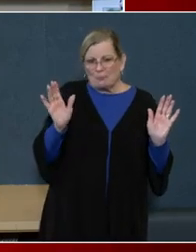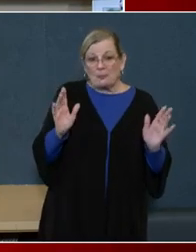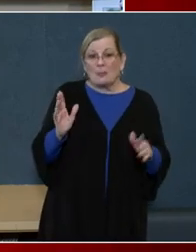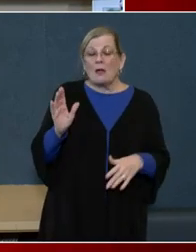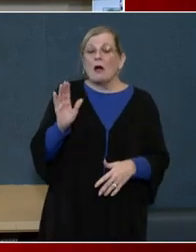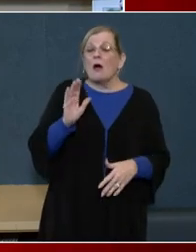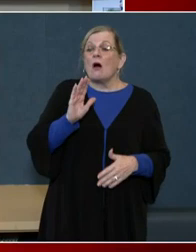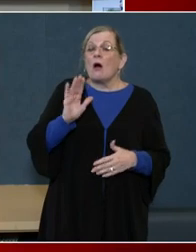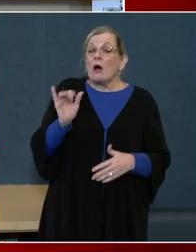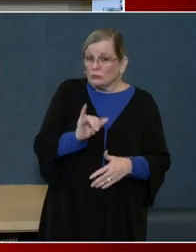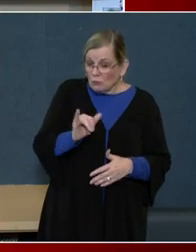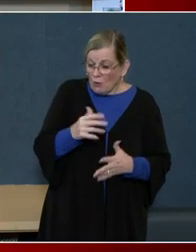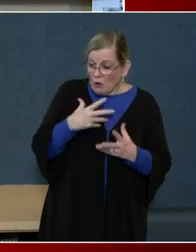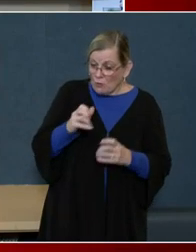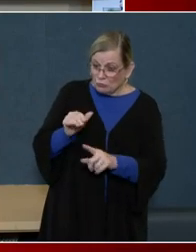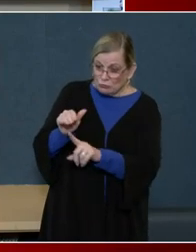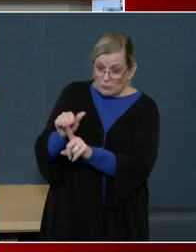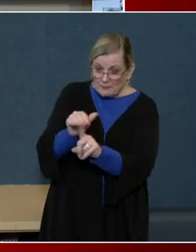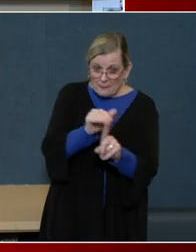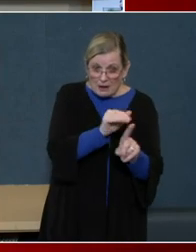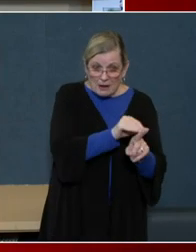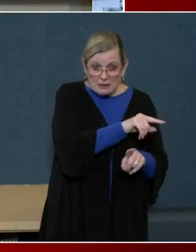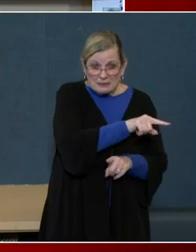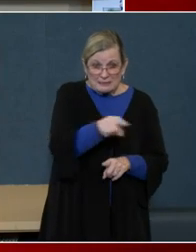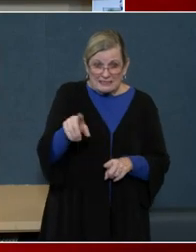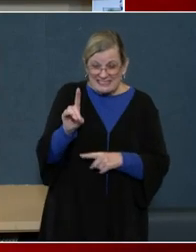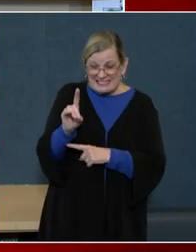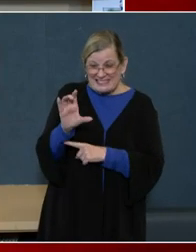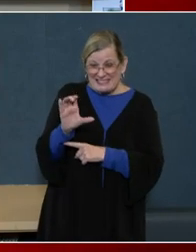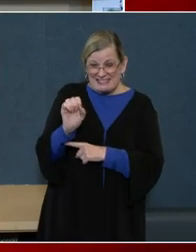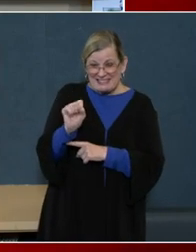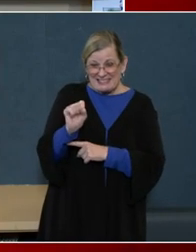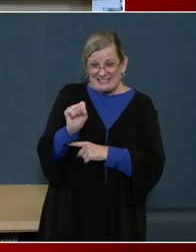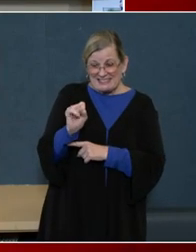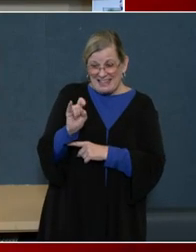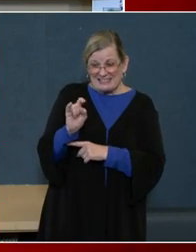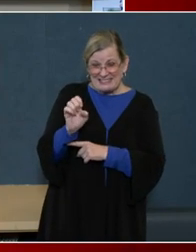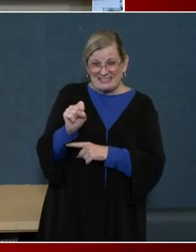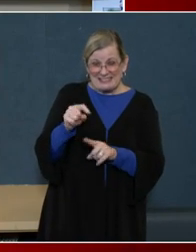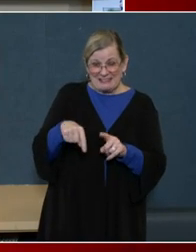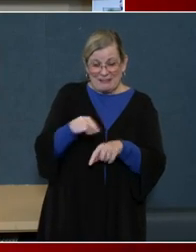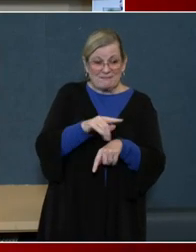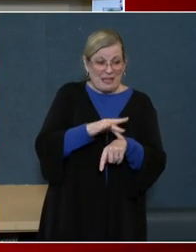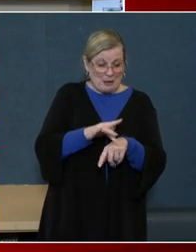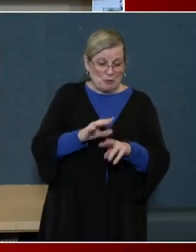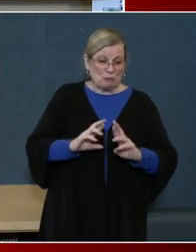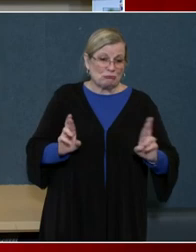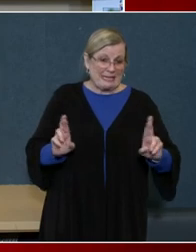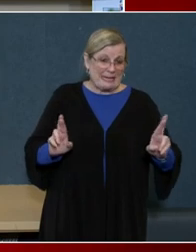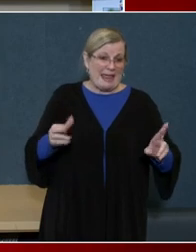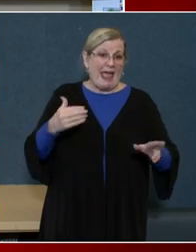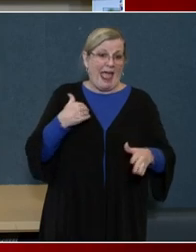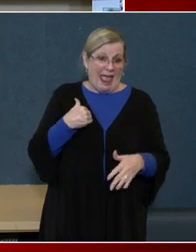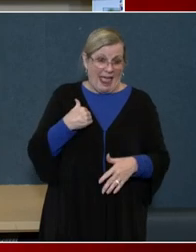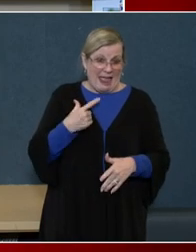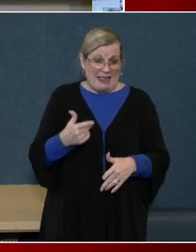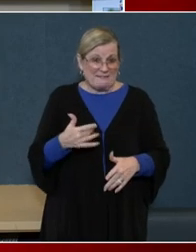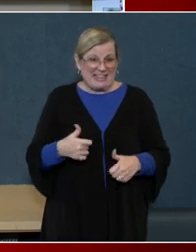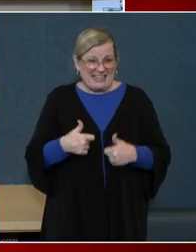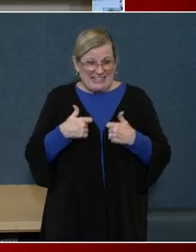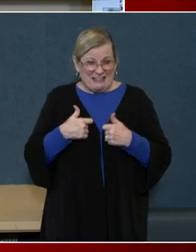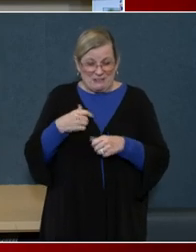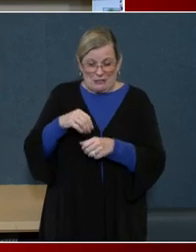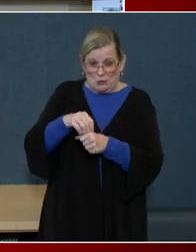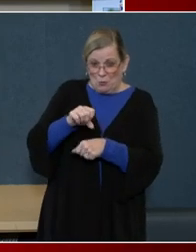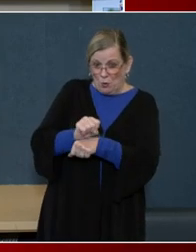remind people that our D.C. sites are available to them. If you live or work in D.C. or you've visited